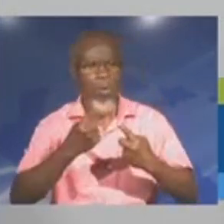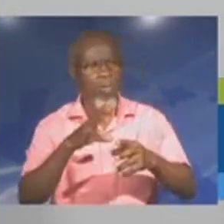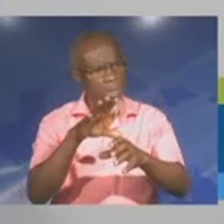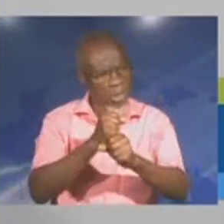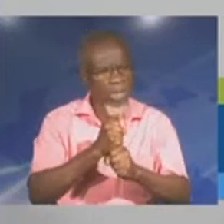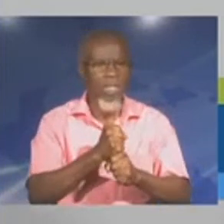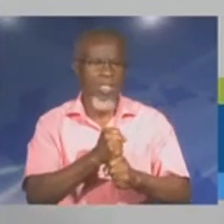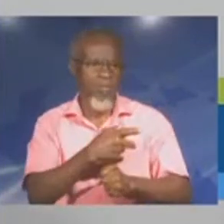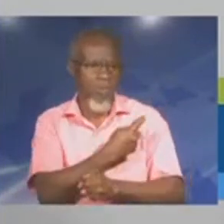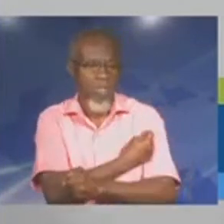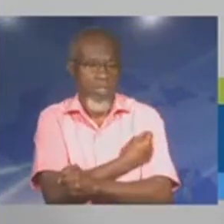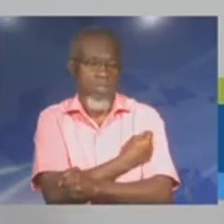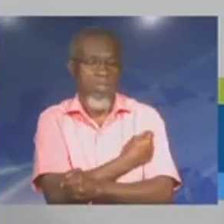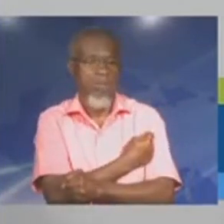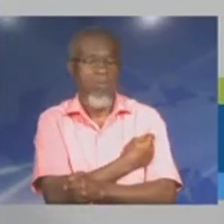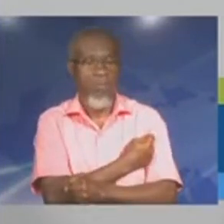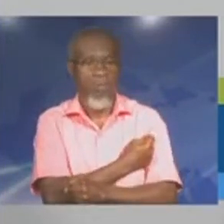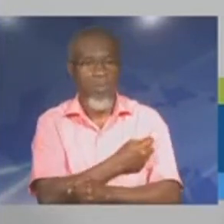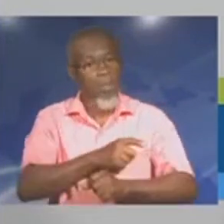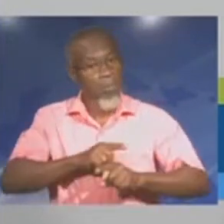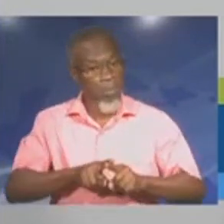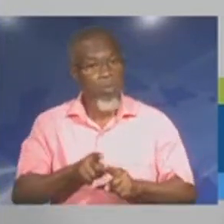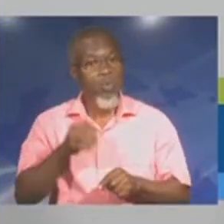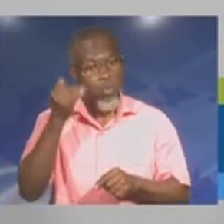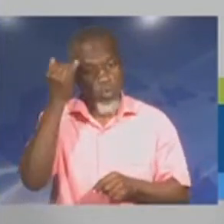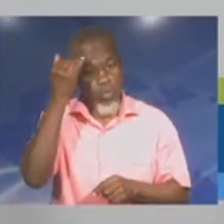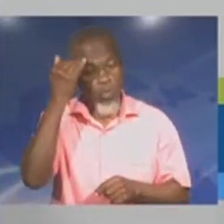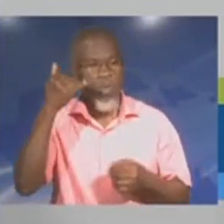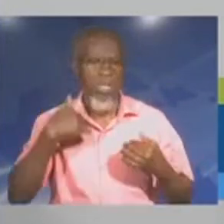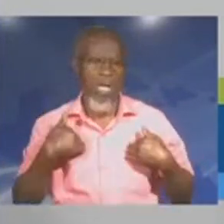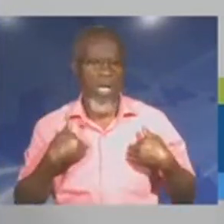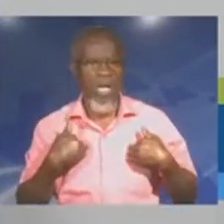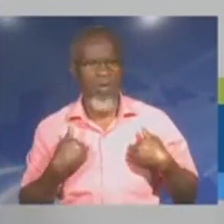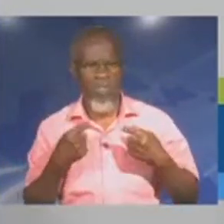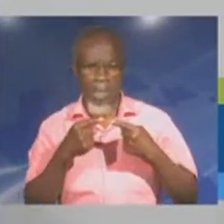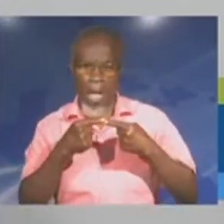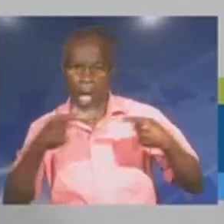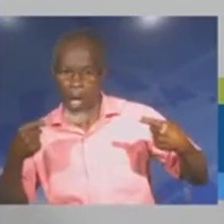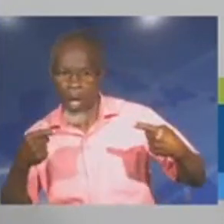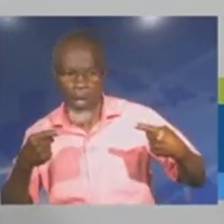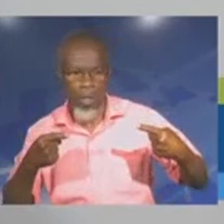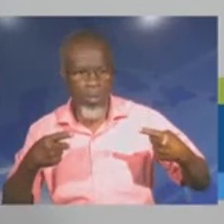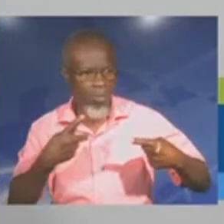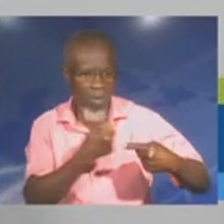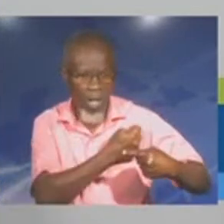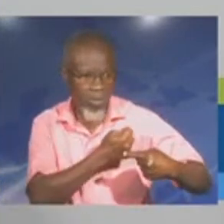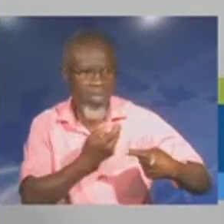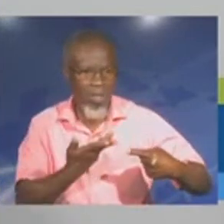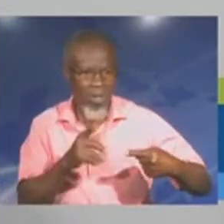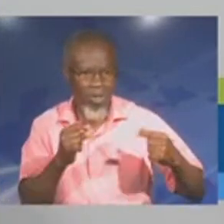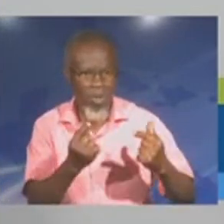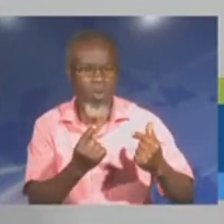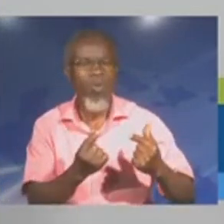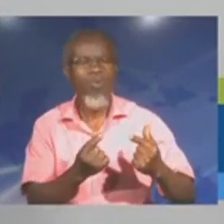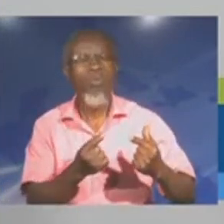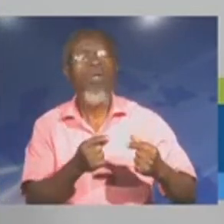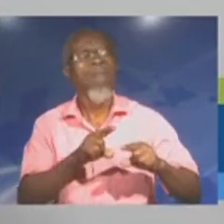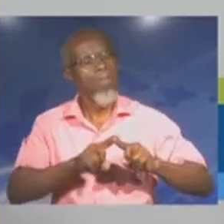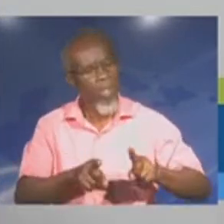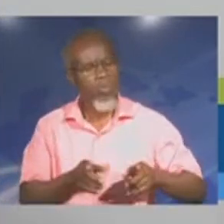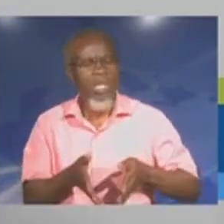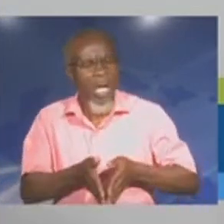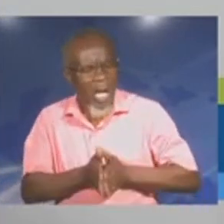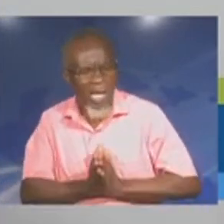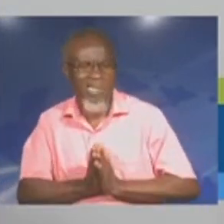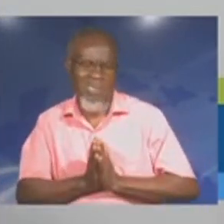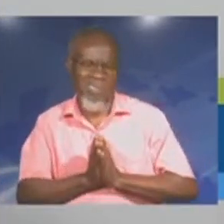the anti-vax movement is also very active, but we ask parents of that 5 to 11 cohort.